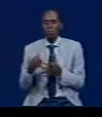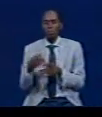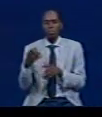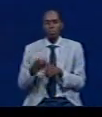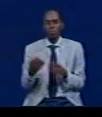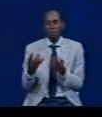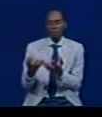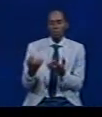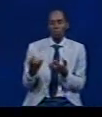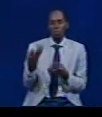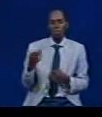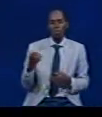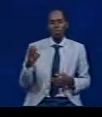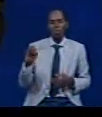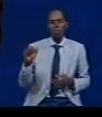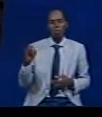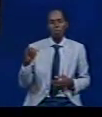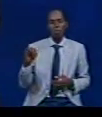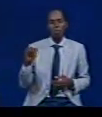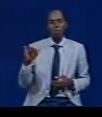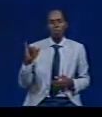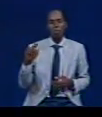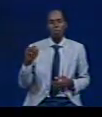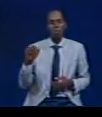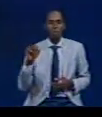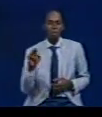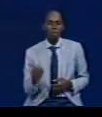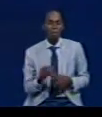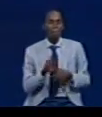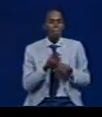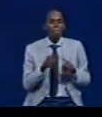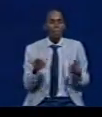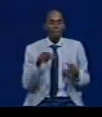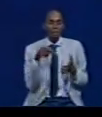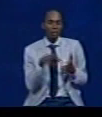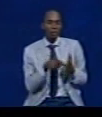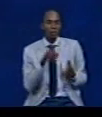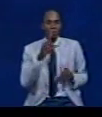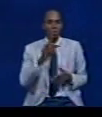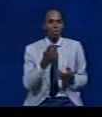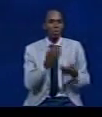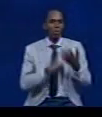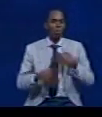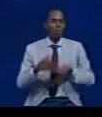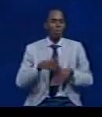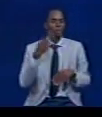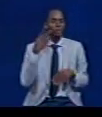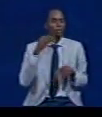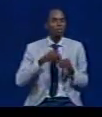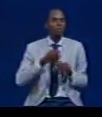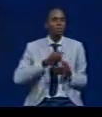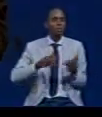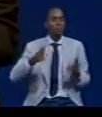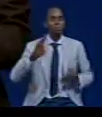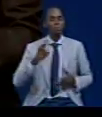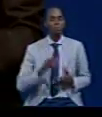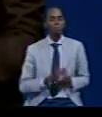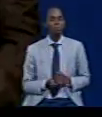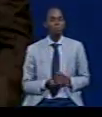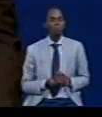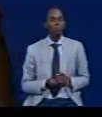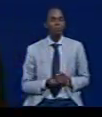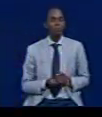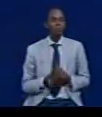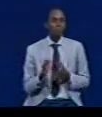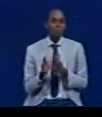that came back, and Jesus said, look at verse 17. In verse 17, Jesus answered,